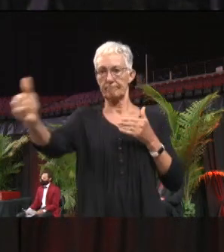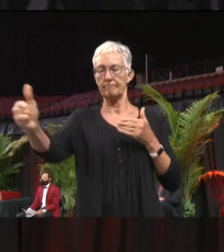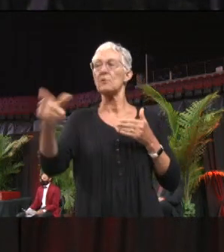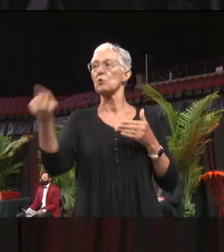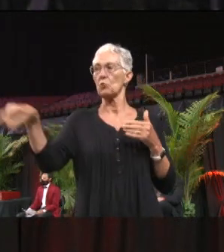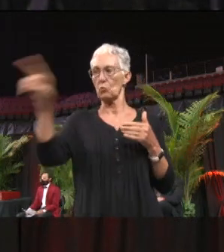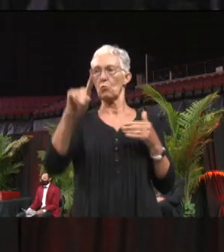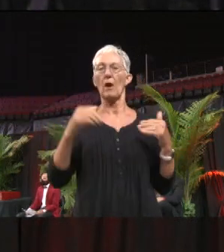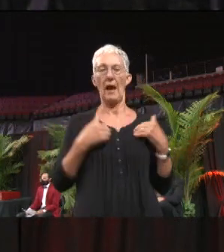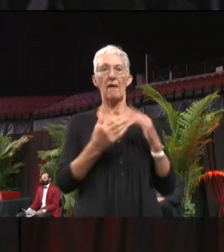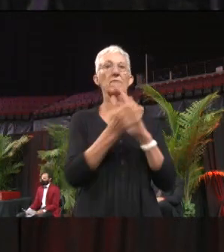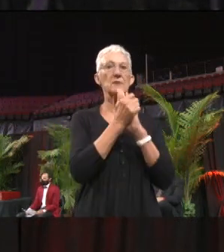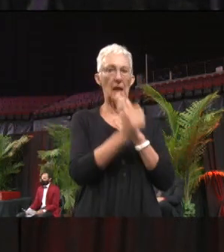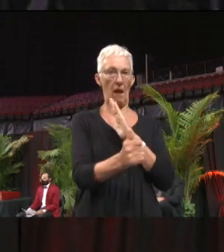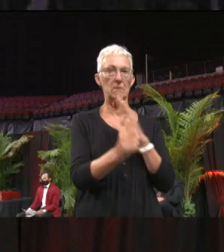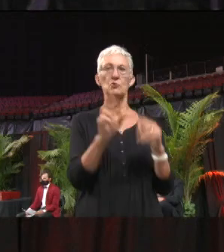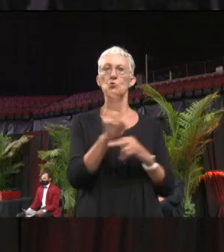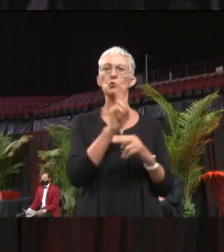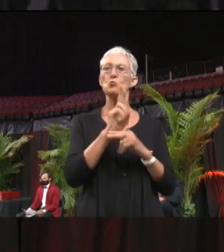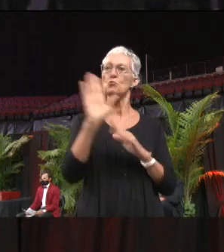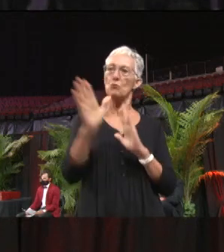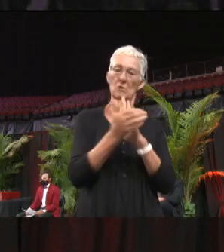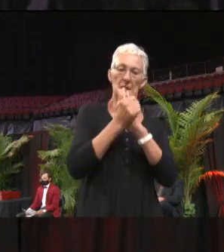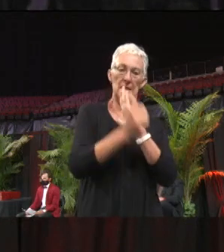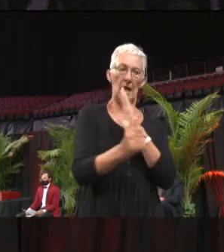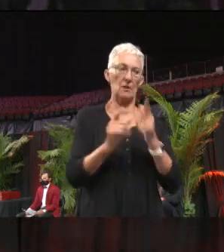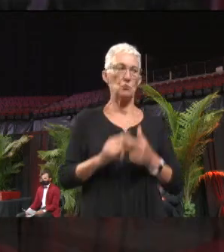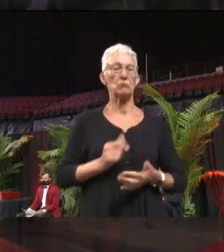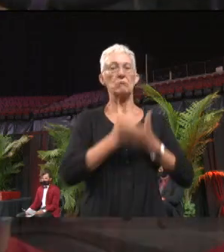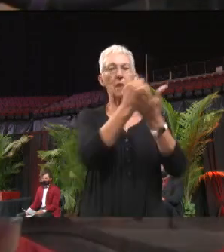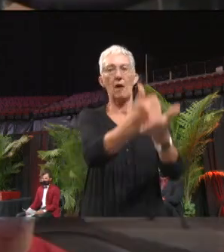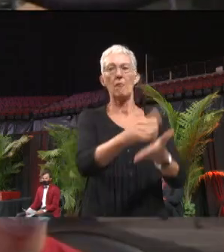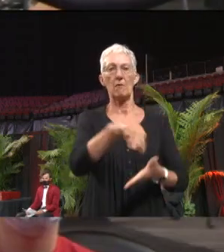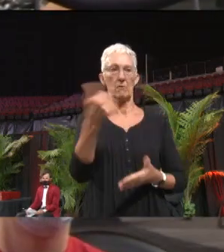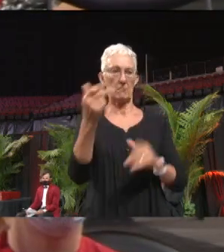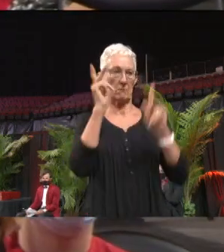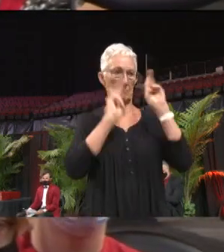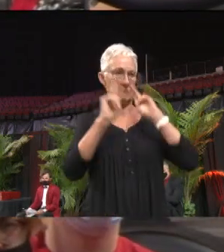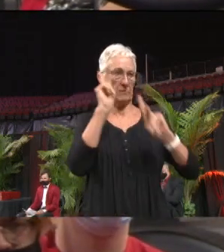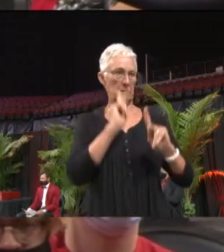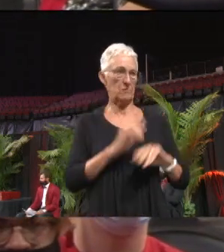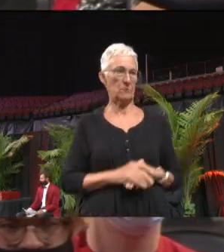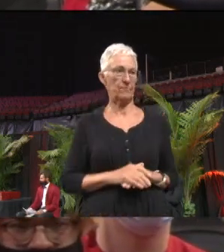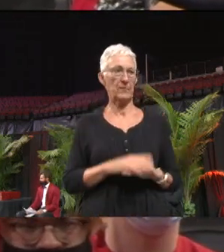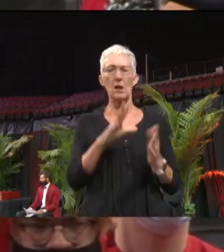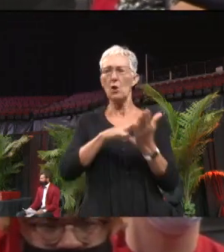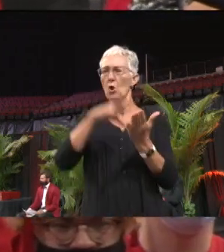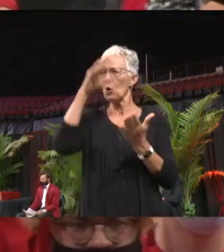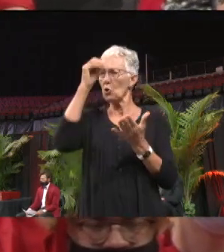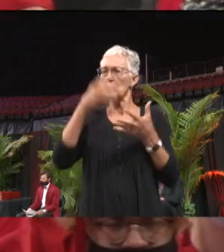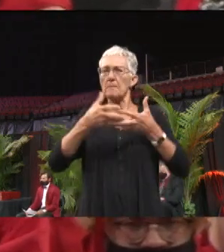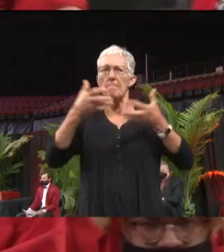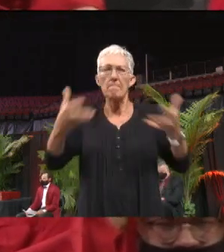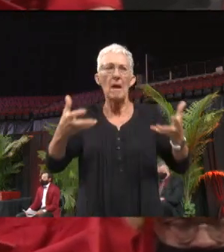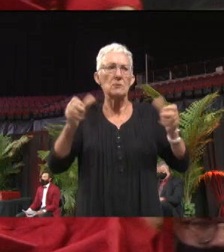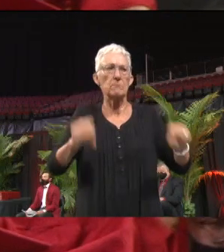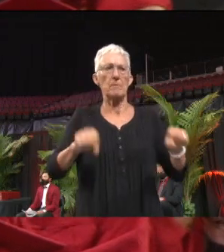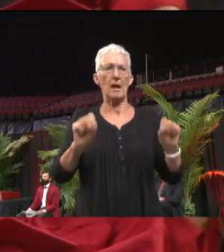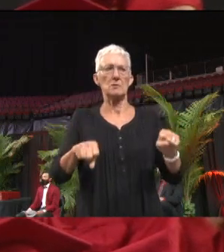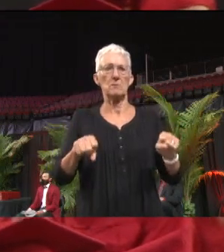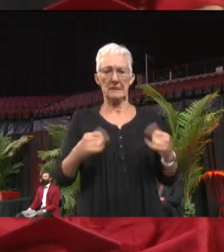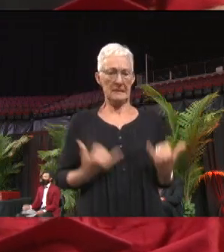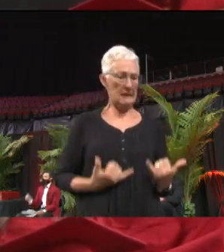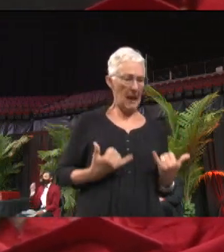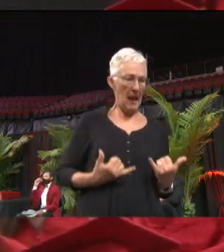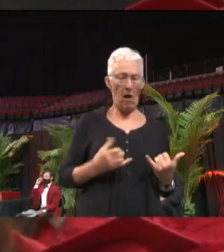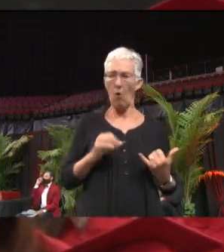others. Continue to learn as much as you can, whenever you can, formally or